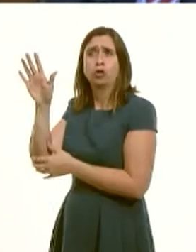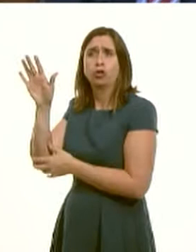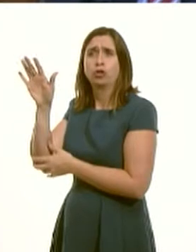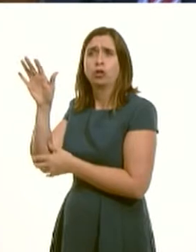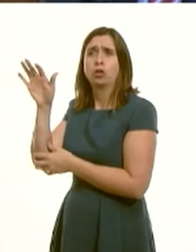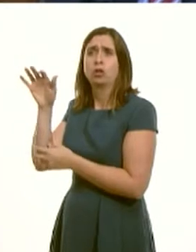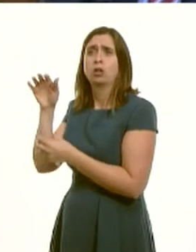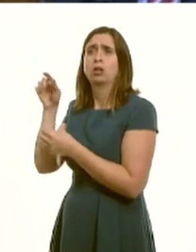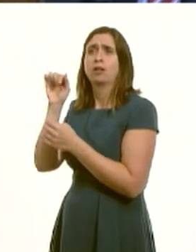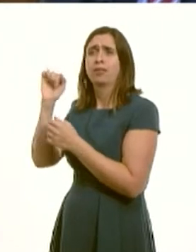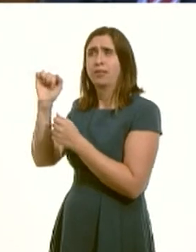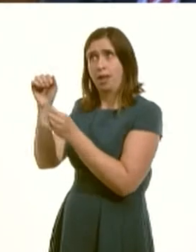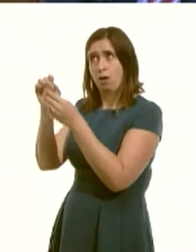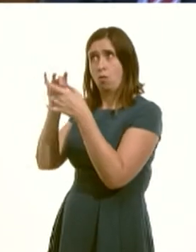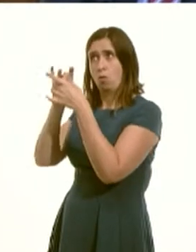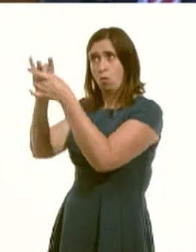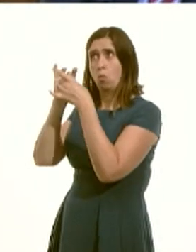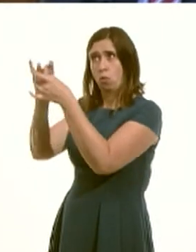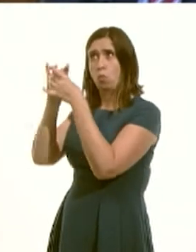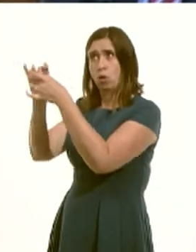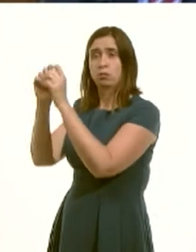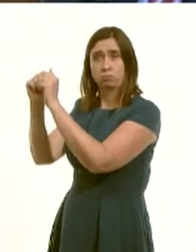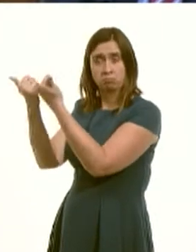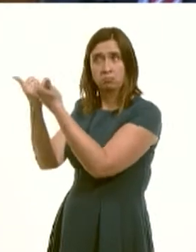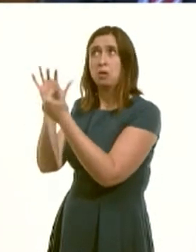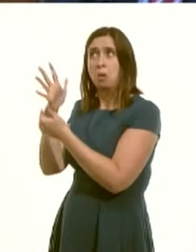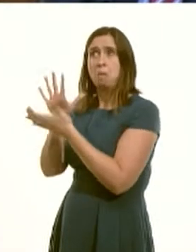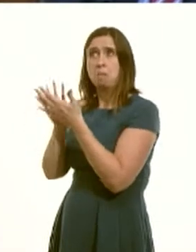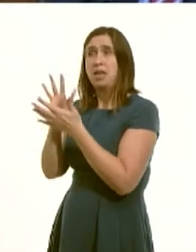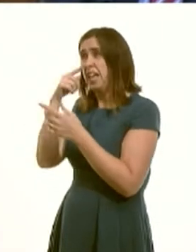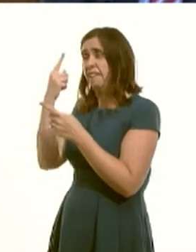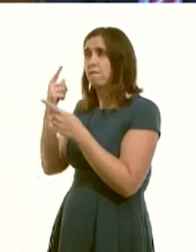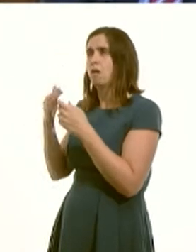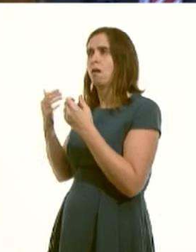of authorities where they have worked very well together. So it may well be that if there were